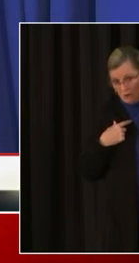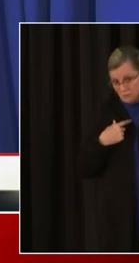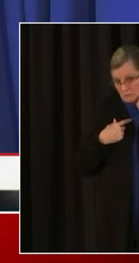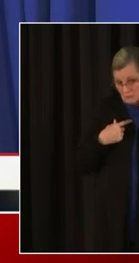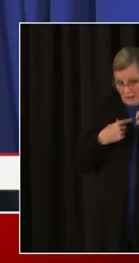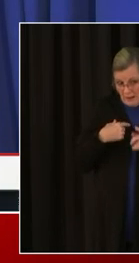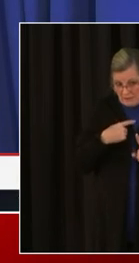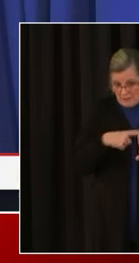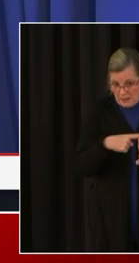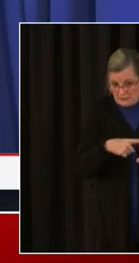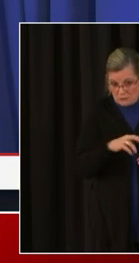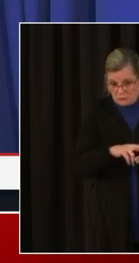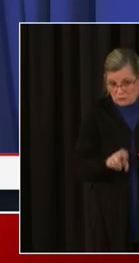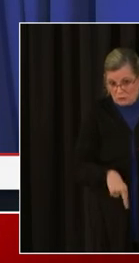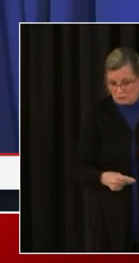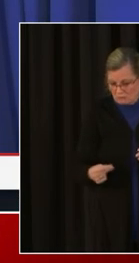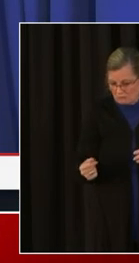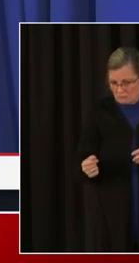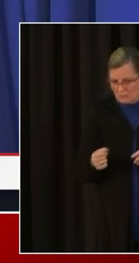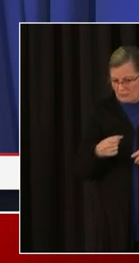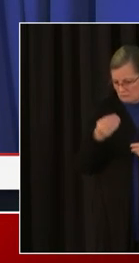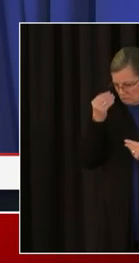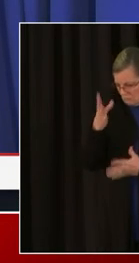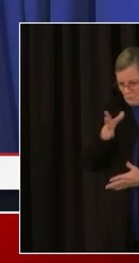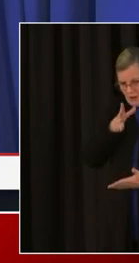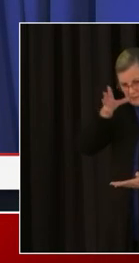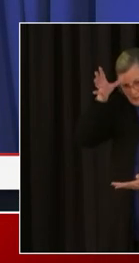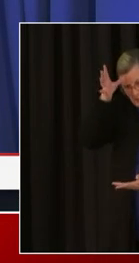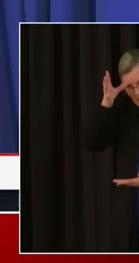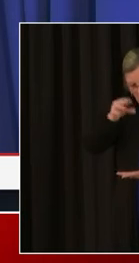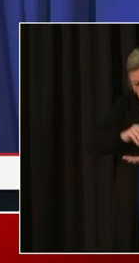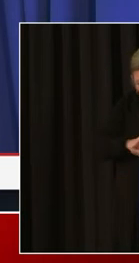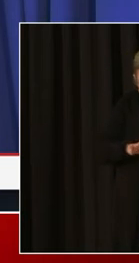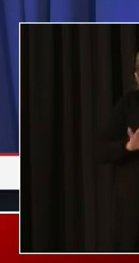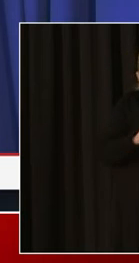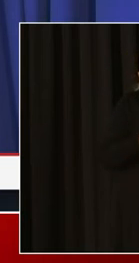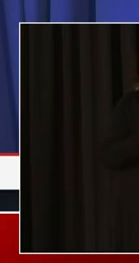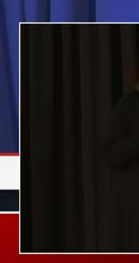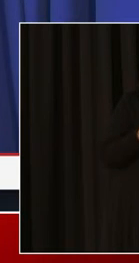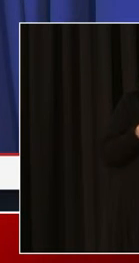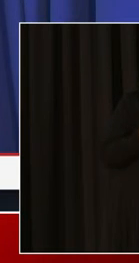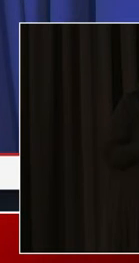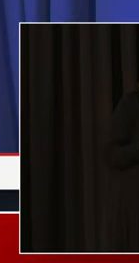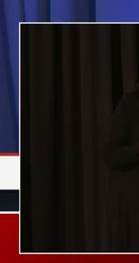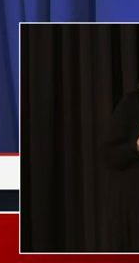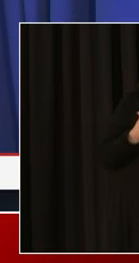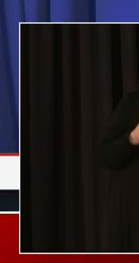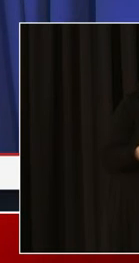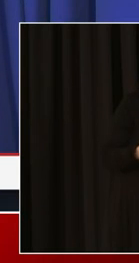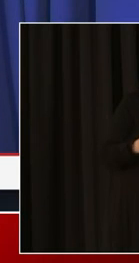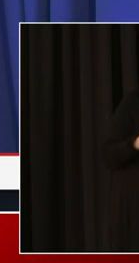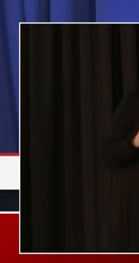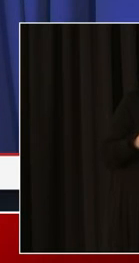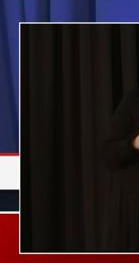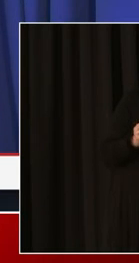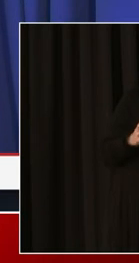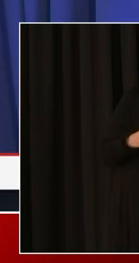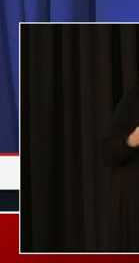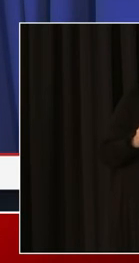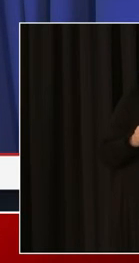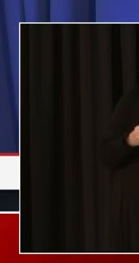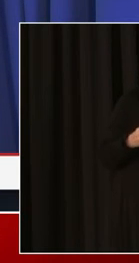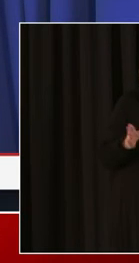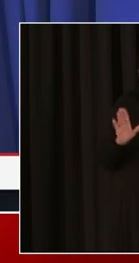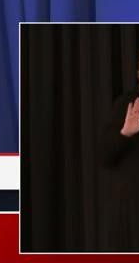result, that information is communicated to our students and families that might be close contacts, but also more broadly to